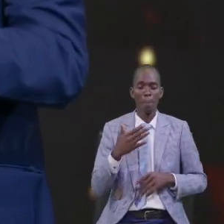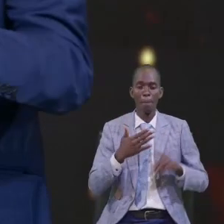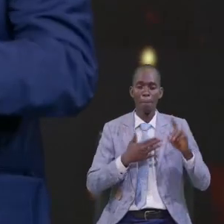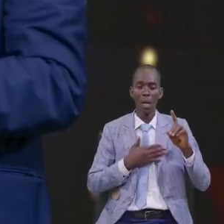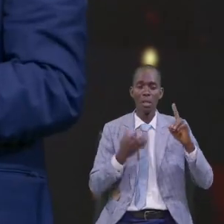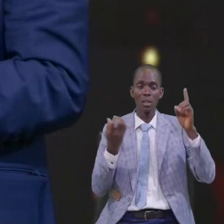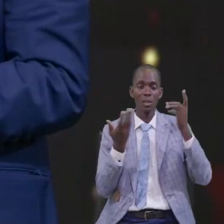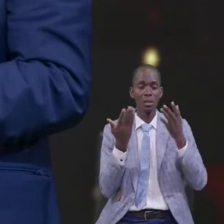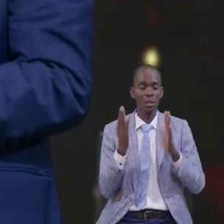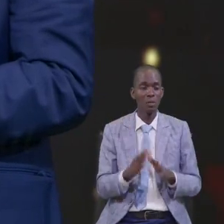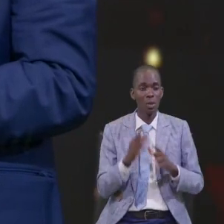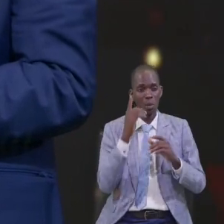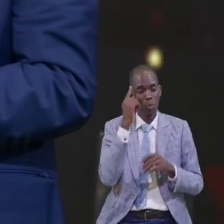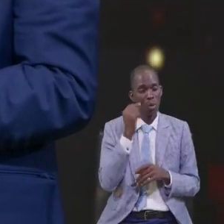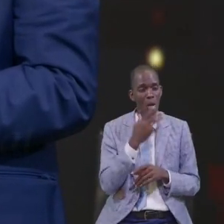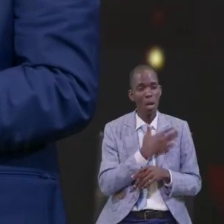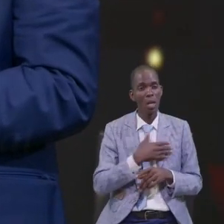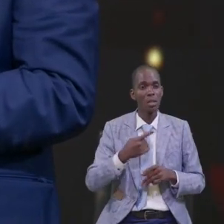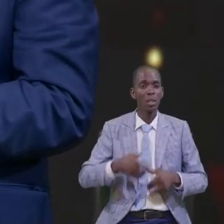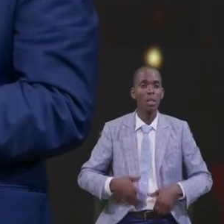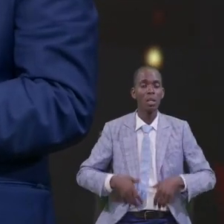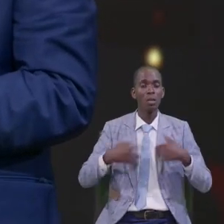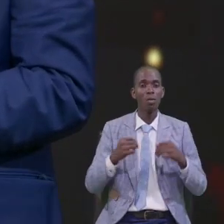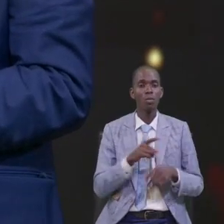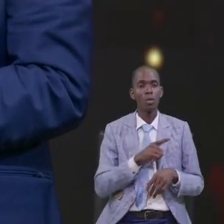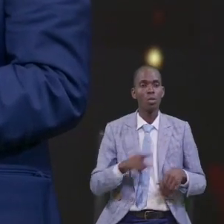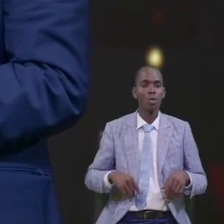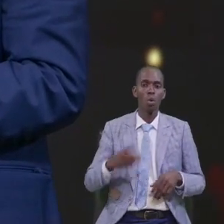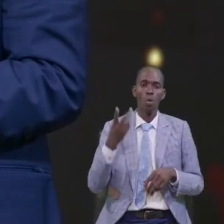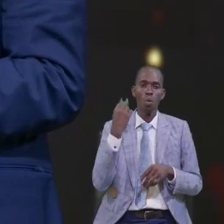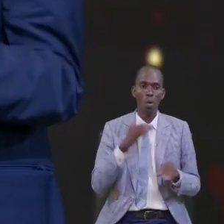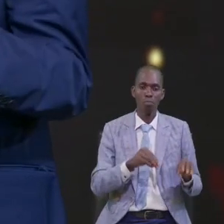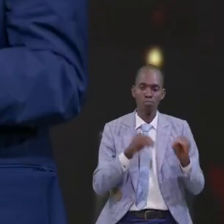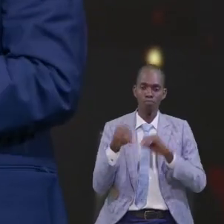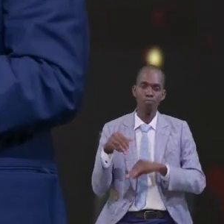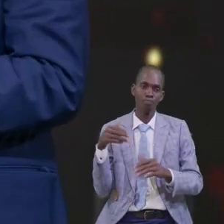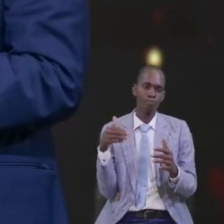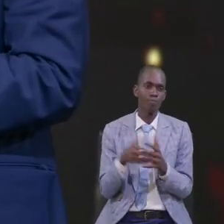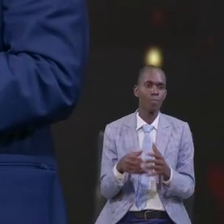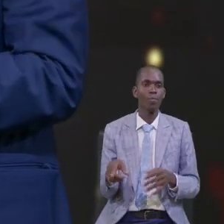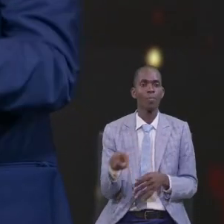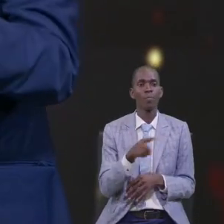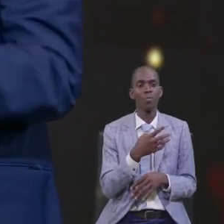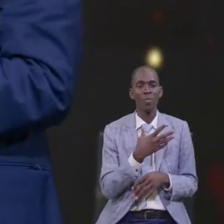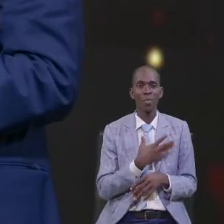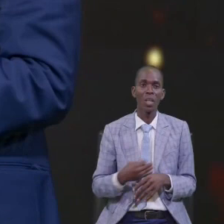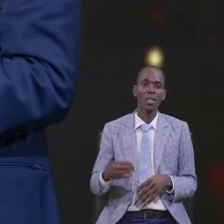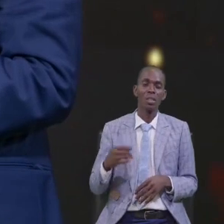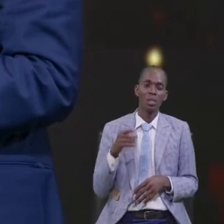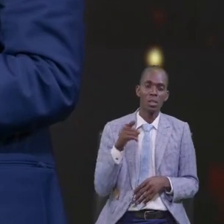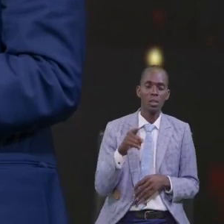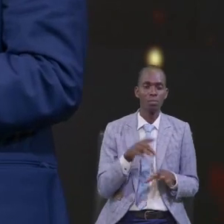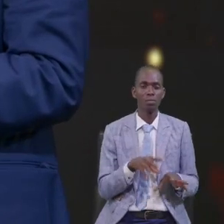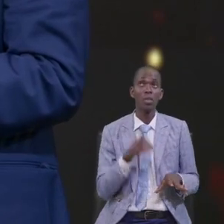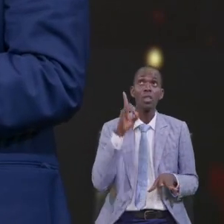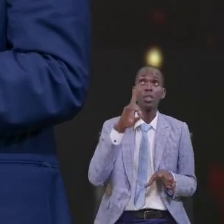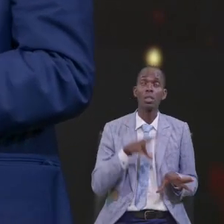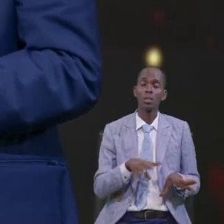Verse 9, and the anger of the Lord was kindled against them, and he departed. Look at